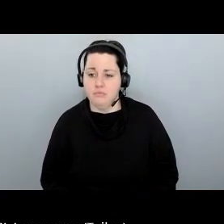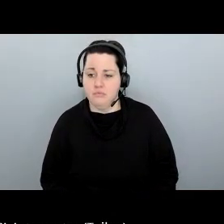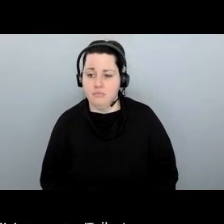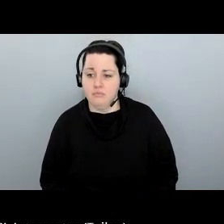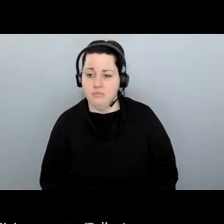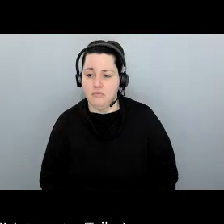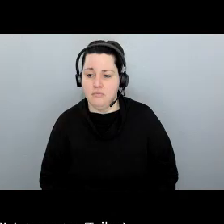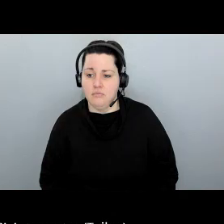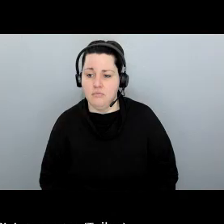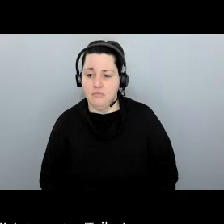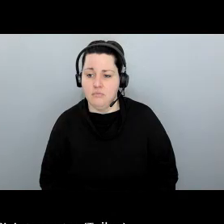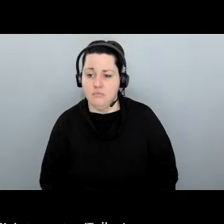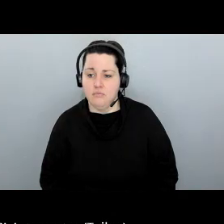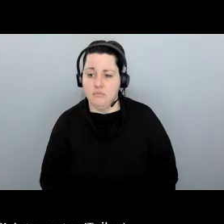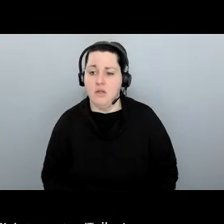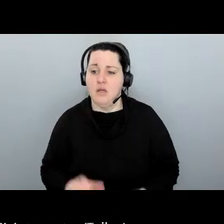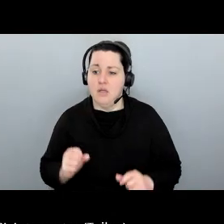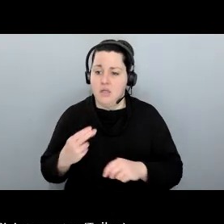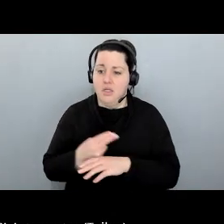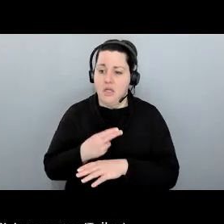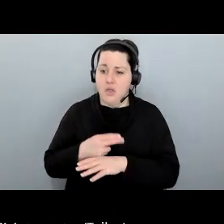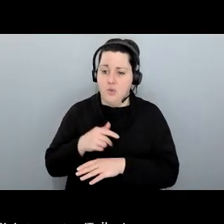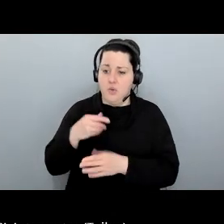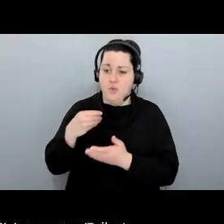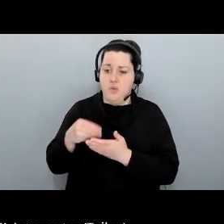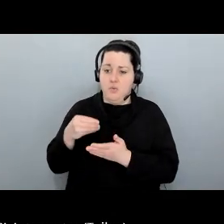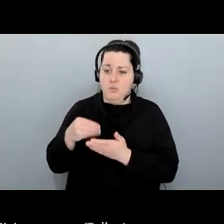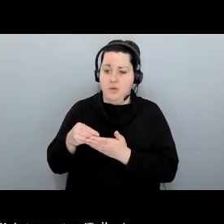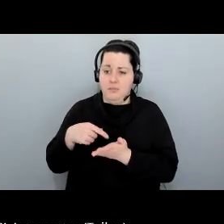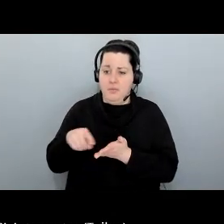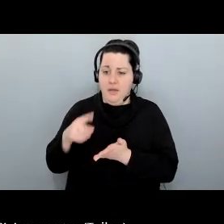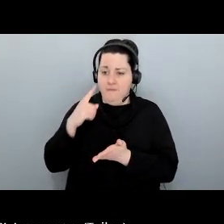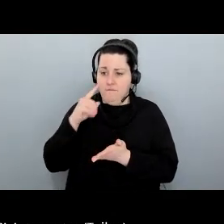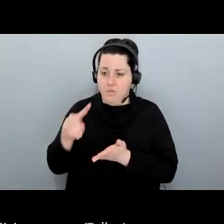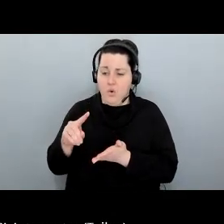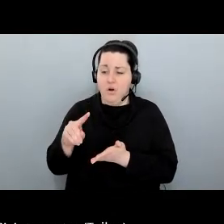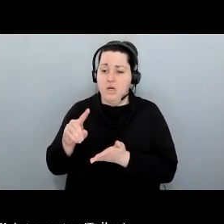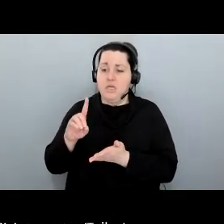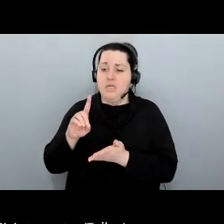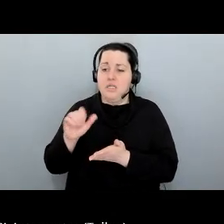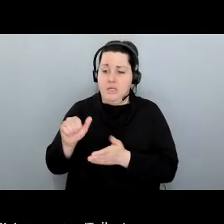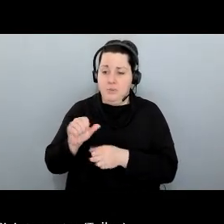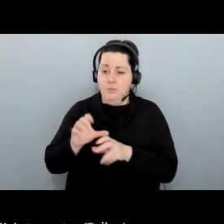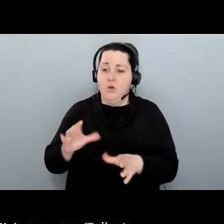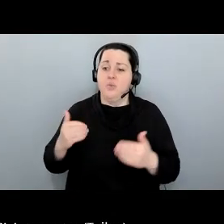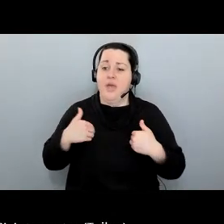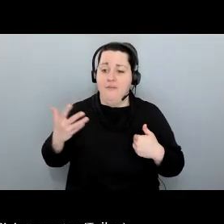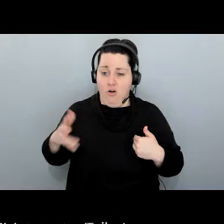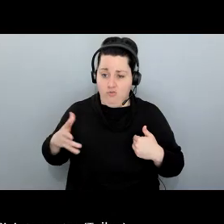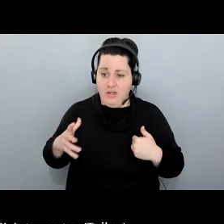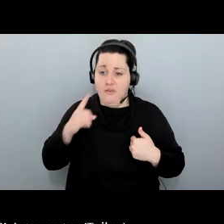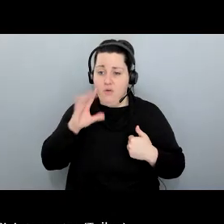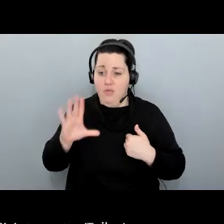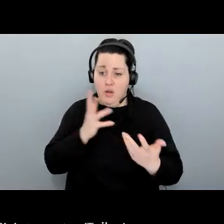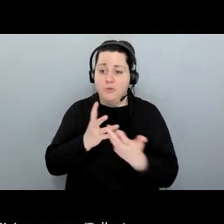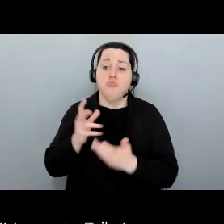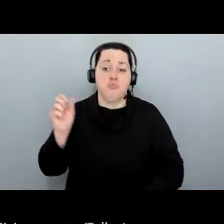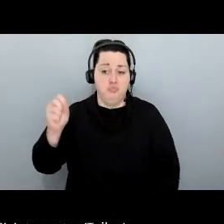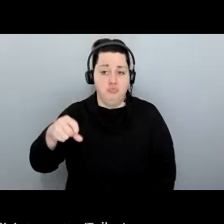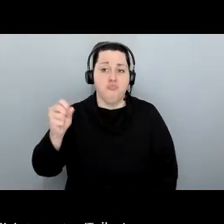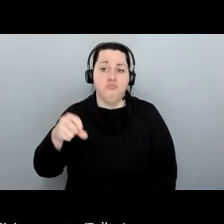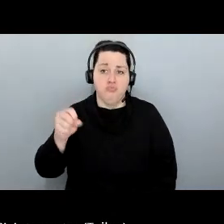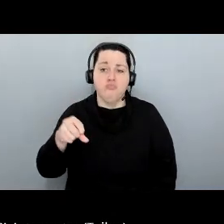All right. Can we use these funds to pay for existing disabled employees accommodations? Yes, you may. Yep.